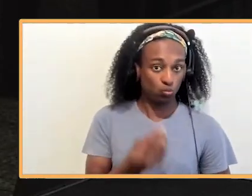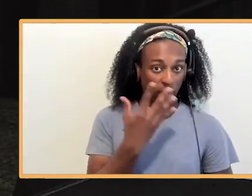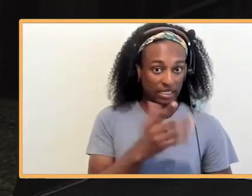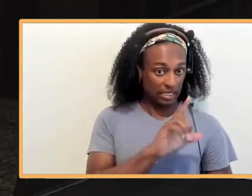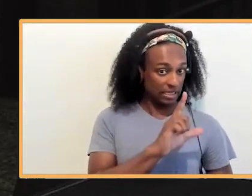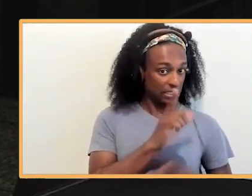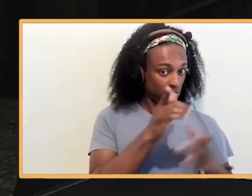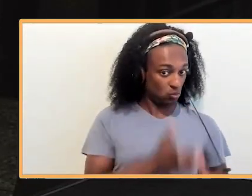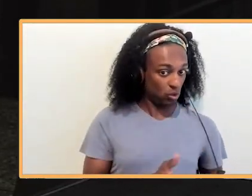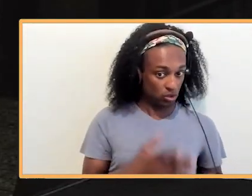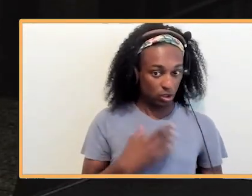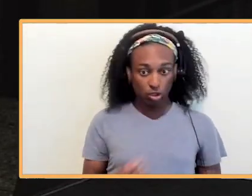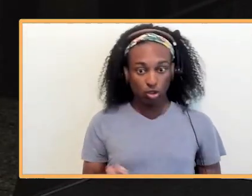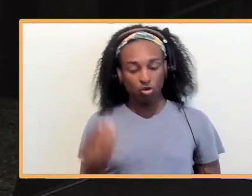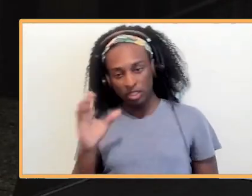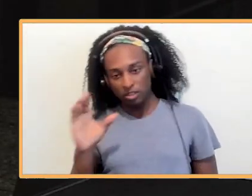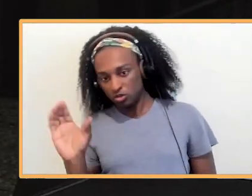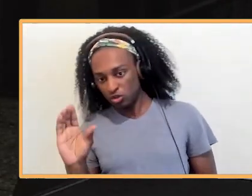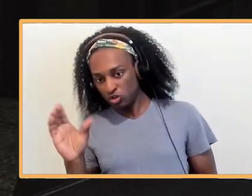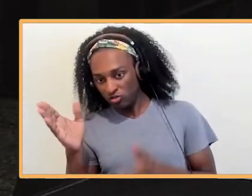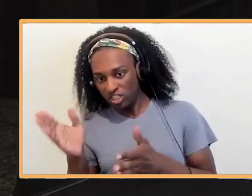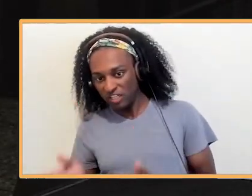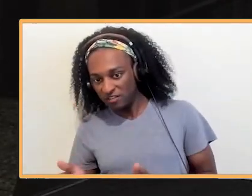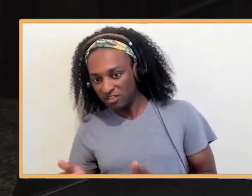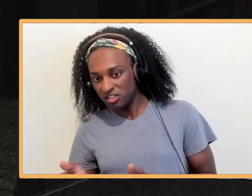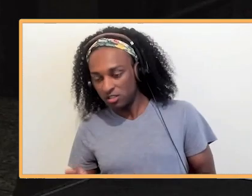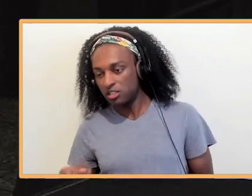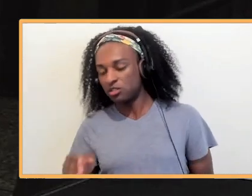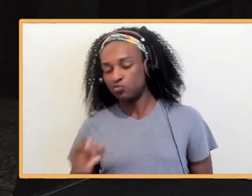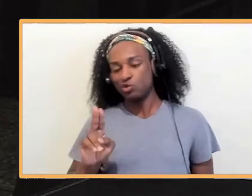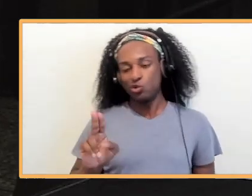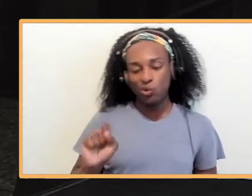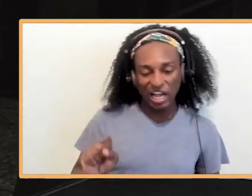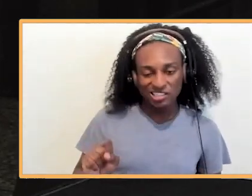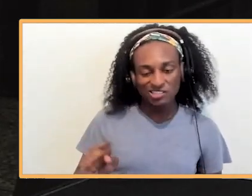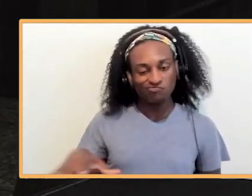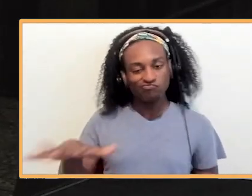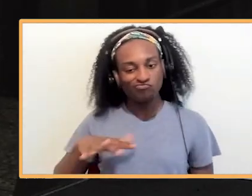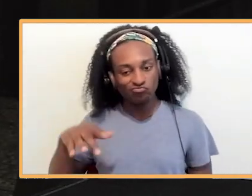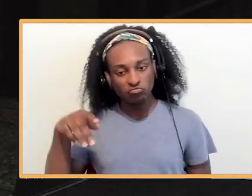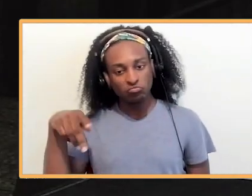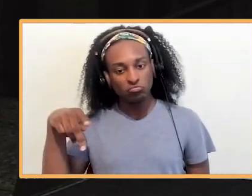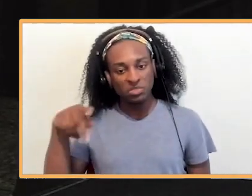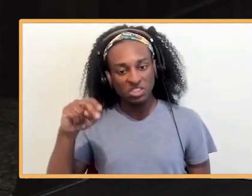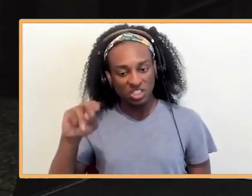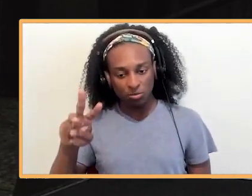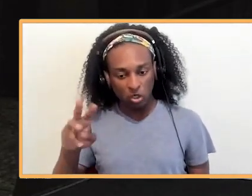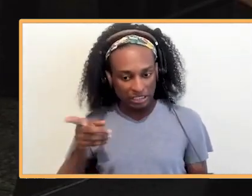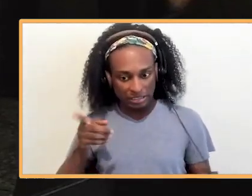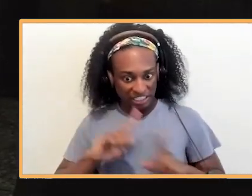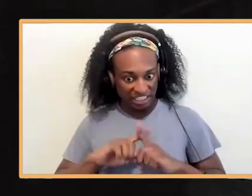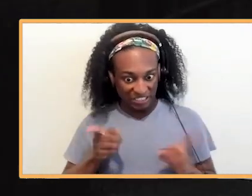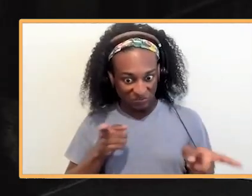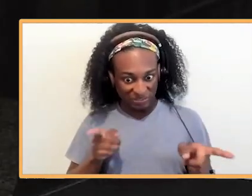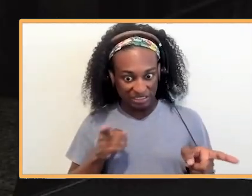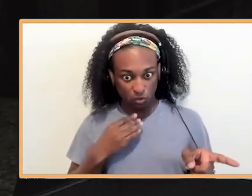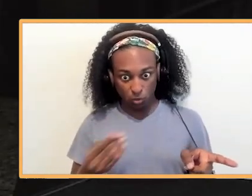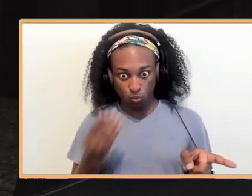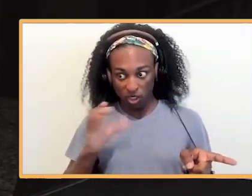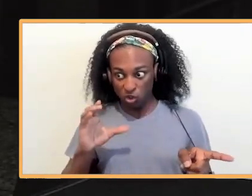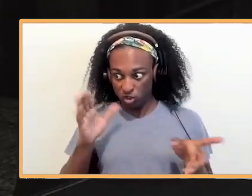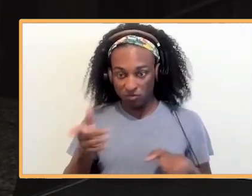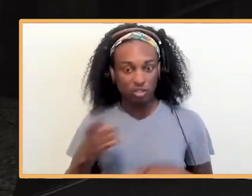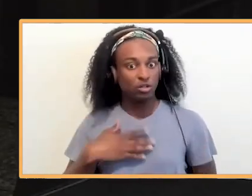out here, USA and the Pacific Northwest, that white conservatives are willing to do more to support their values? If so,